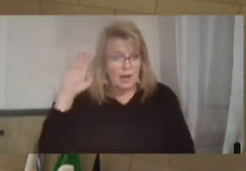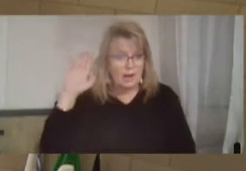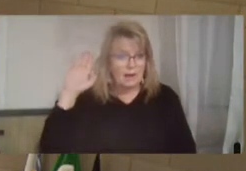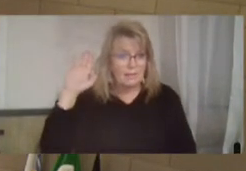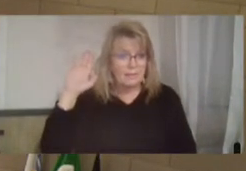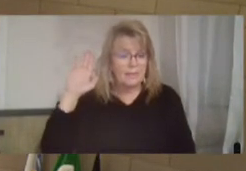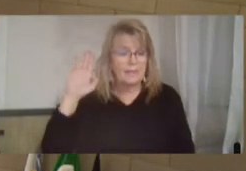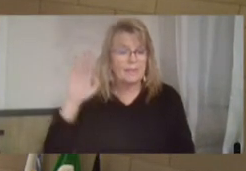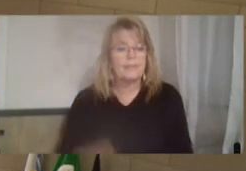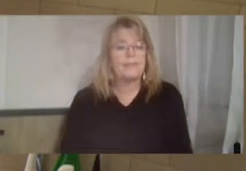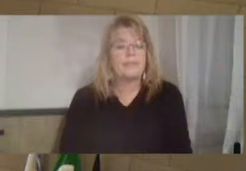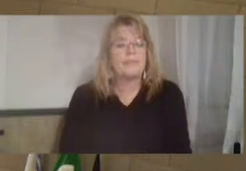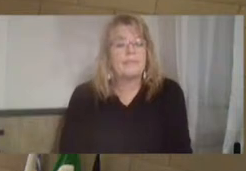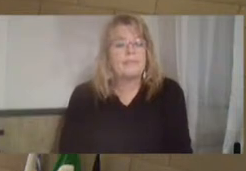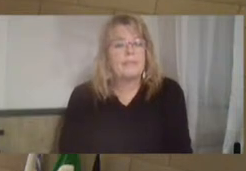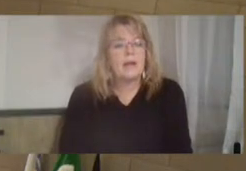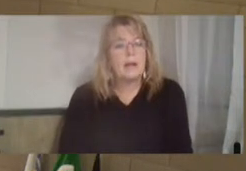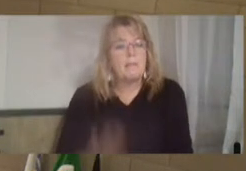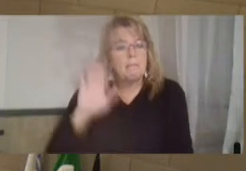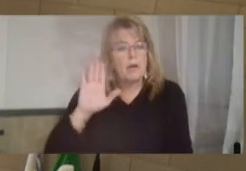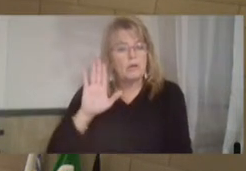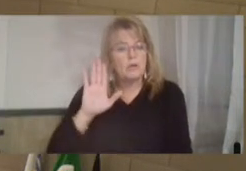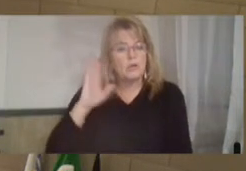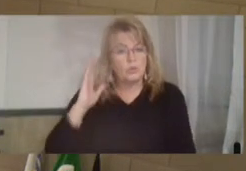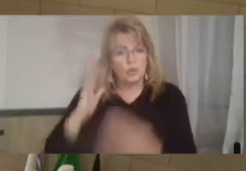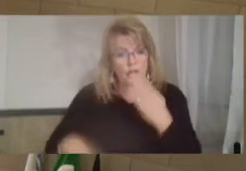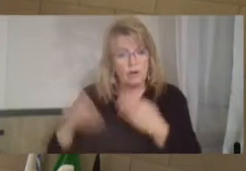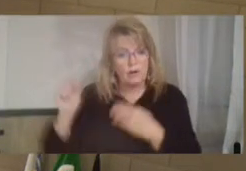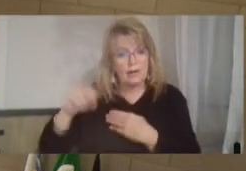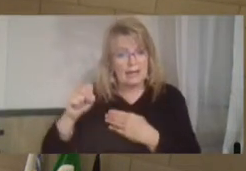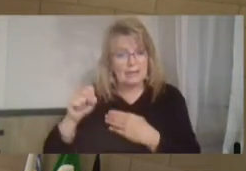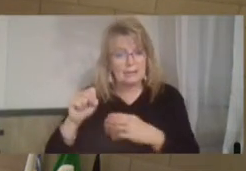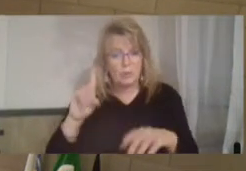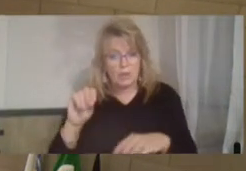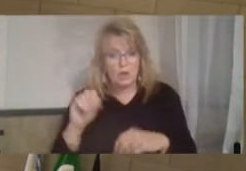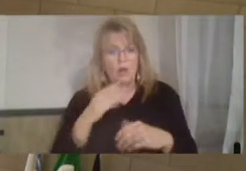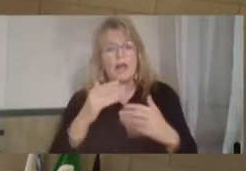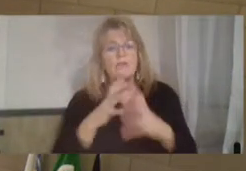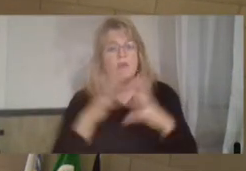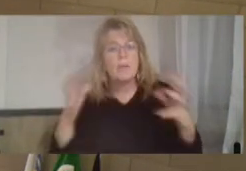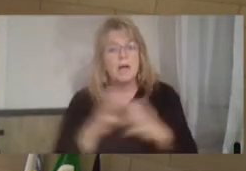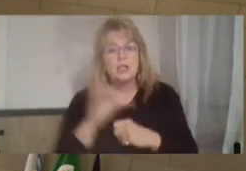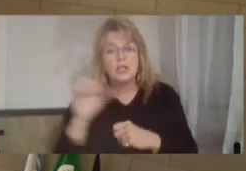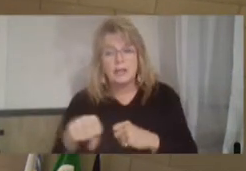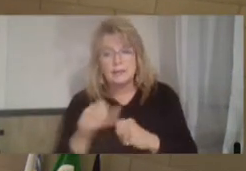right. Do we have a motion to adjourn? Yes, we do. Thank you very much. Yes, you can.